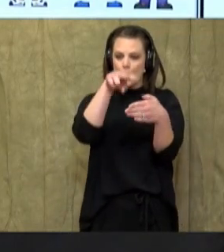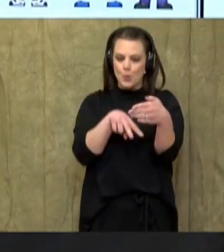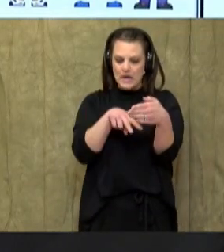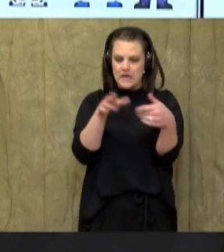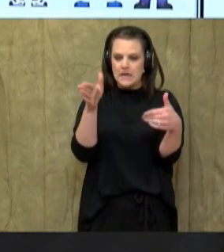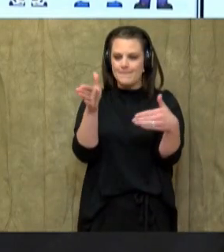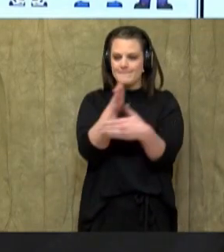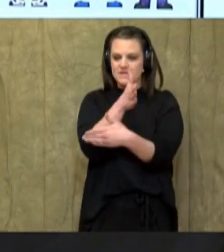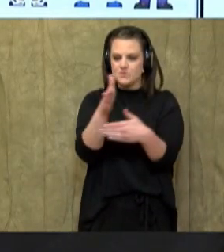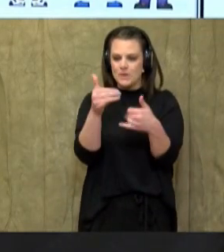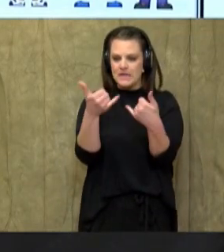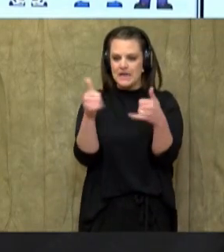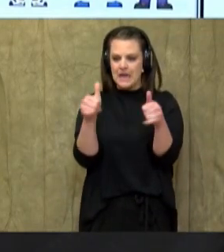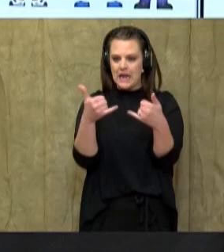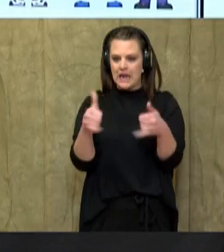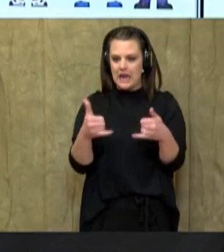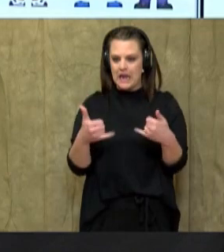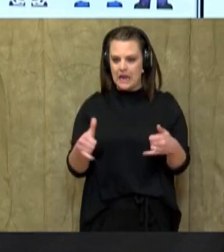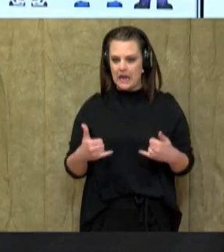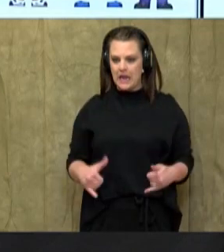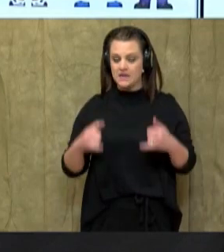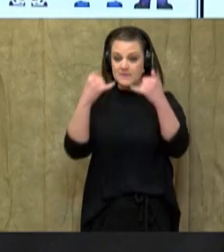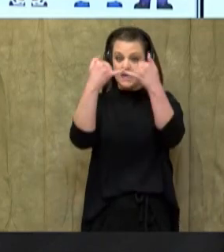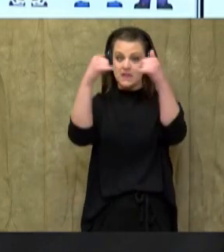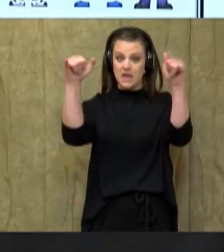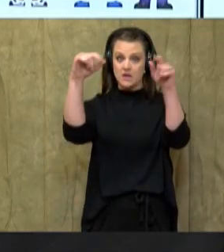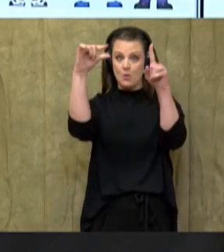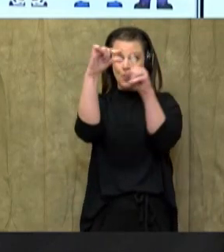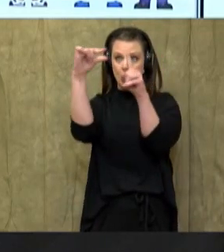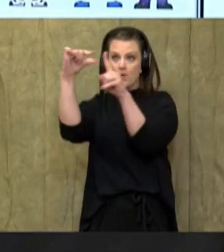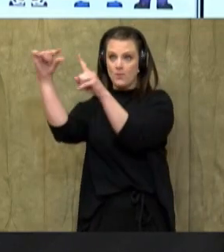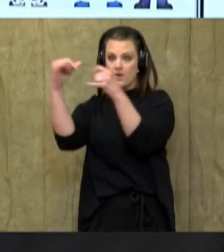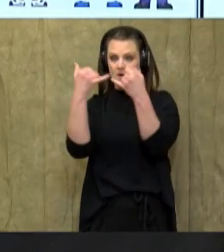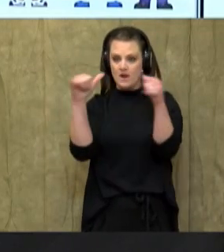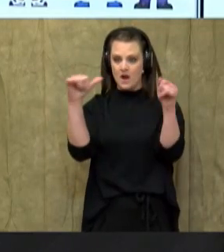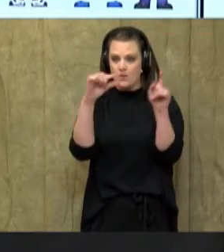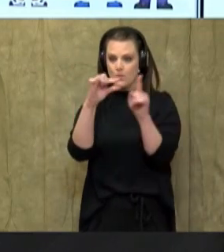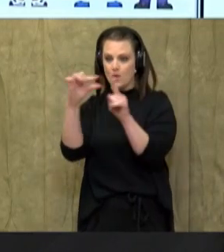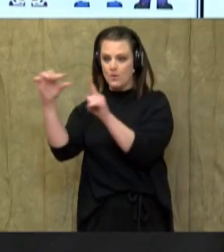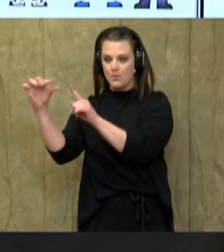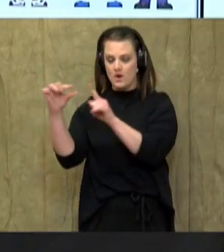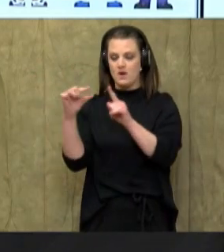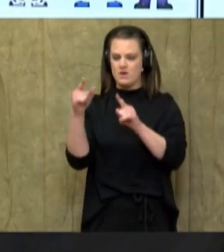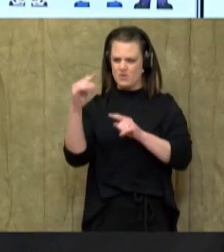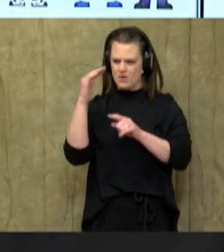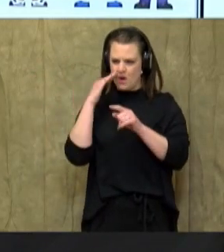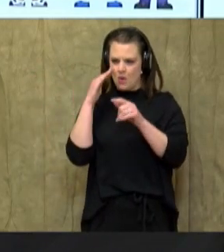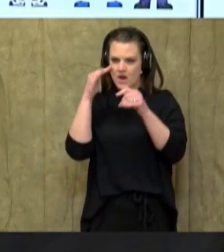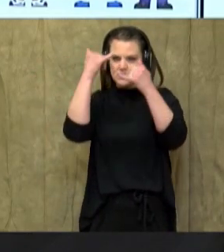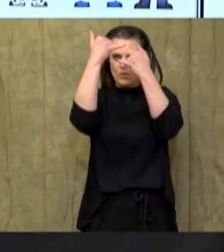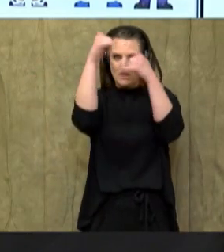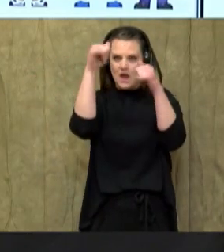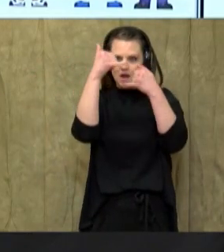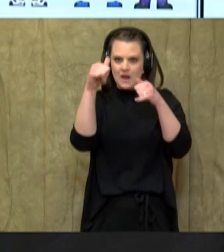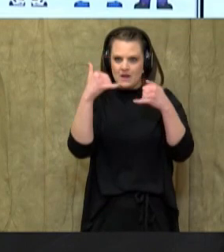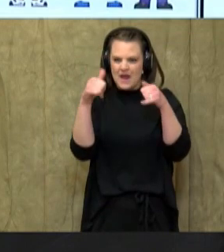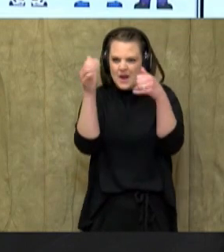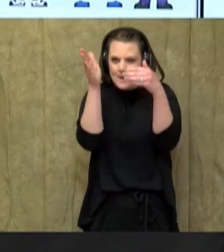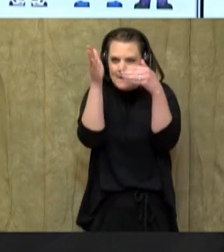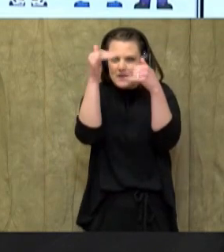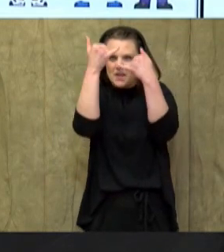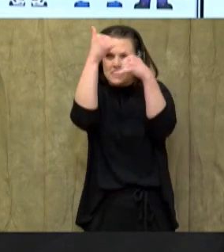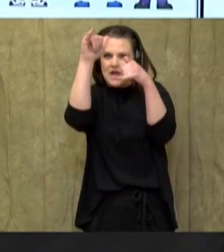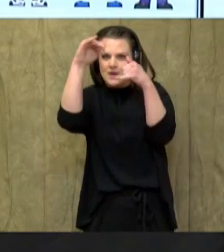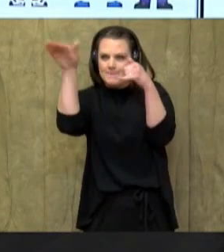the lines. Now, the lines are the actual lines in the text.